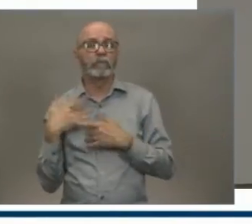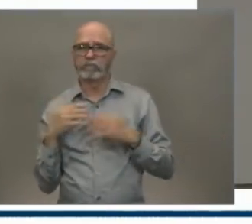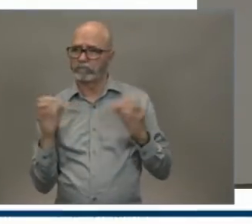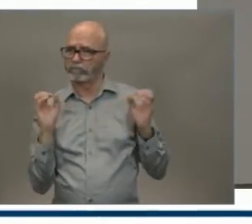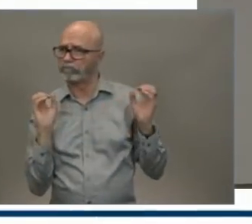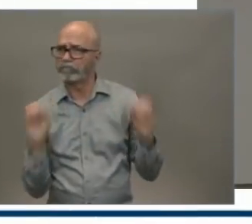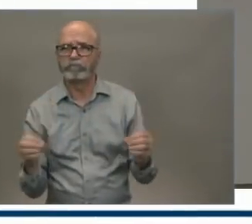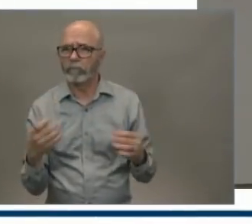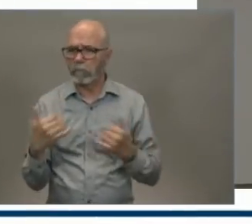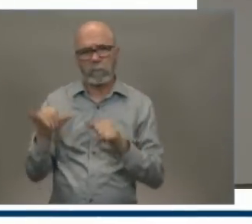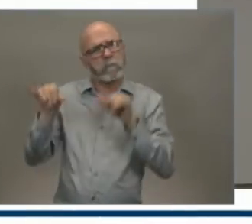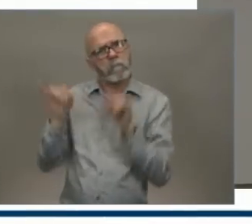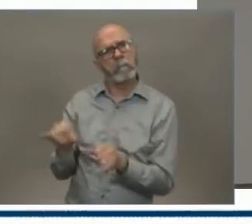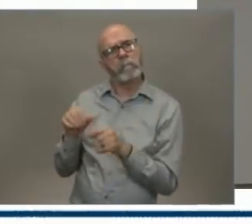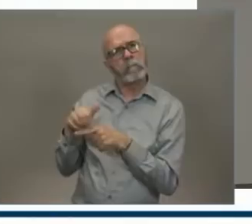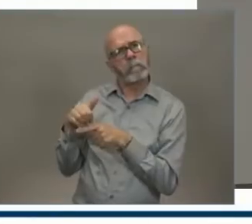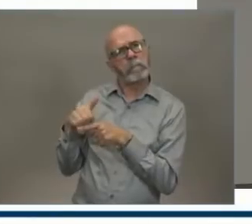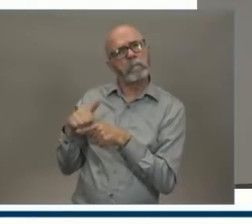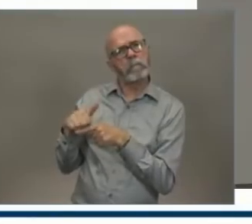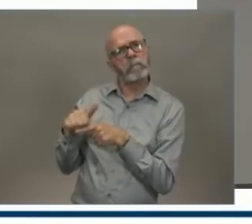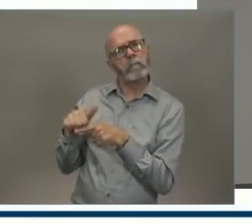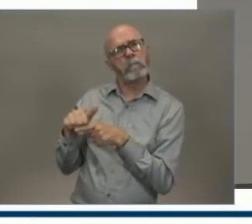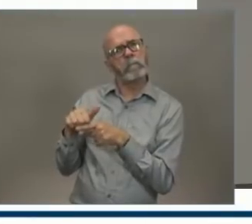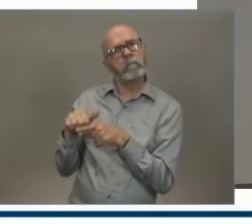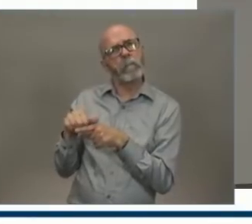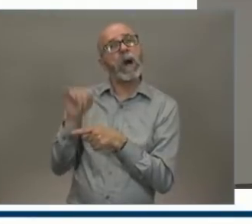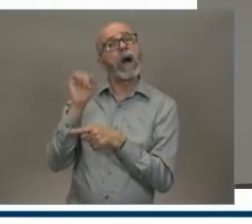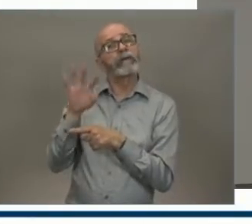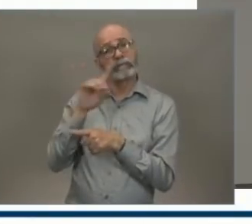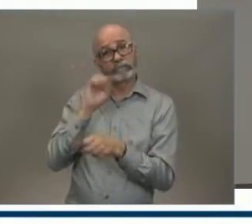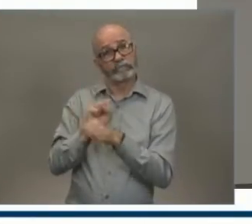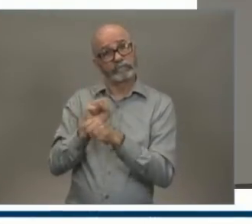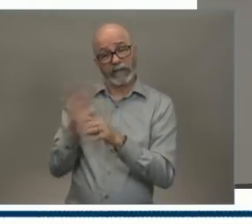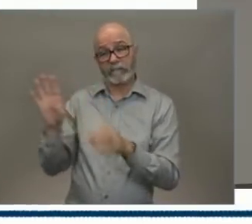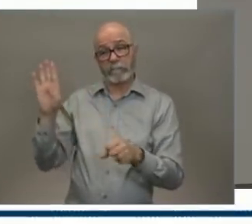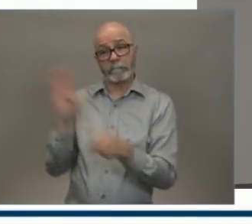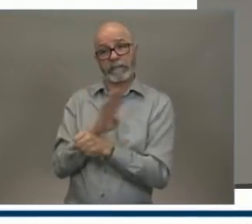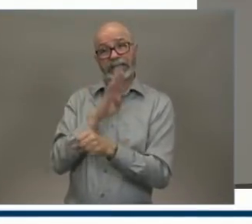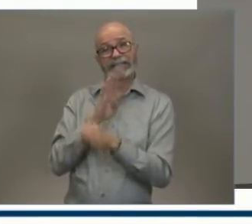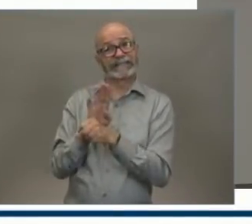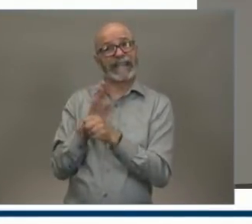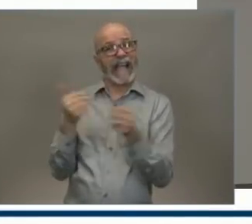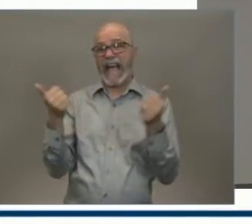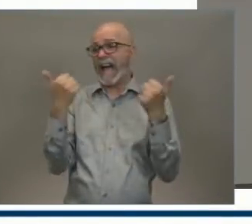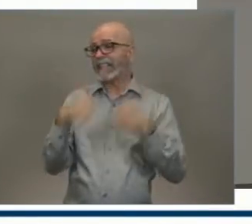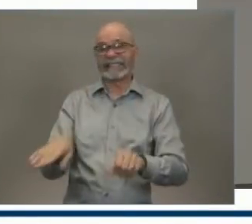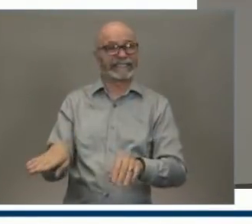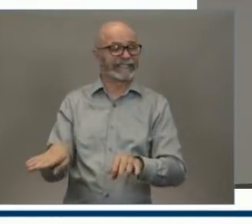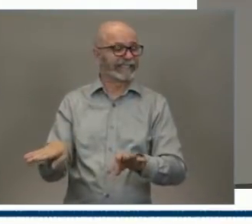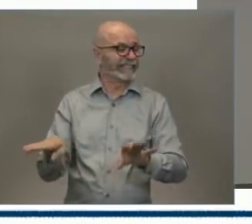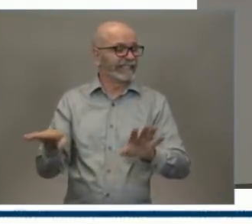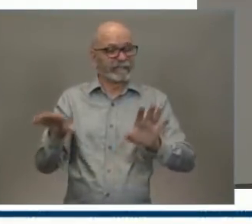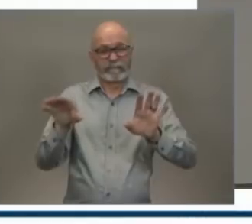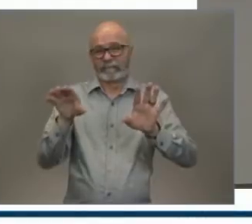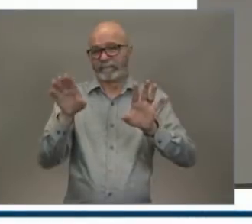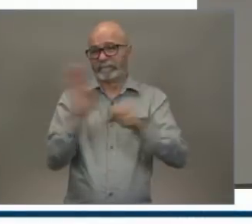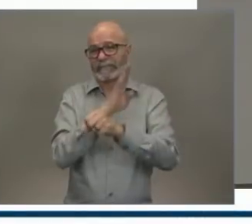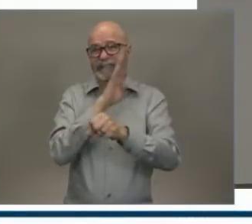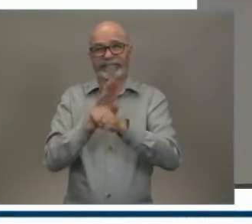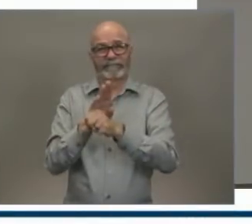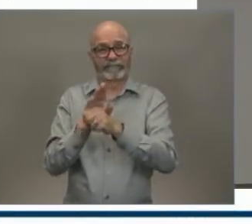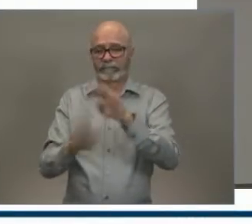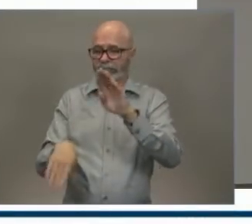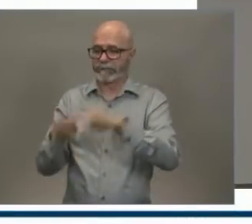If it's coming to necessary business meetings, any type of business meeting we're holding to a maximum of 10, but there's lots of ways that you